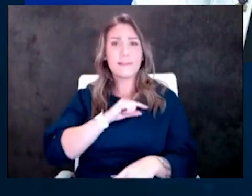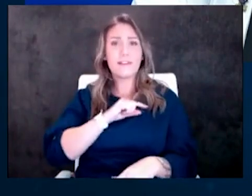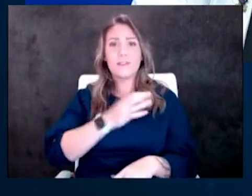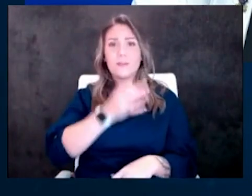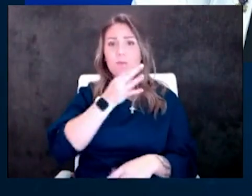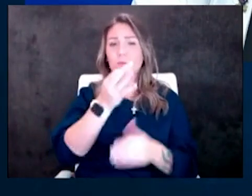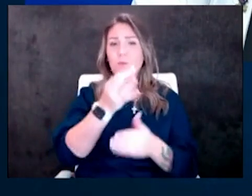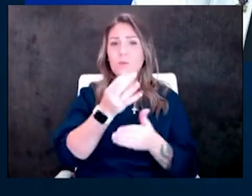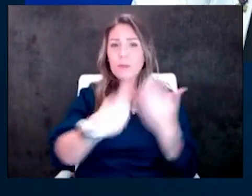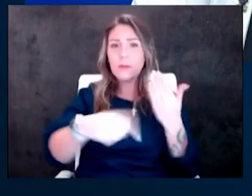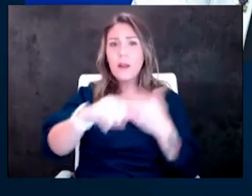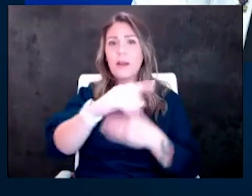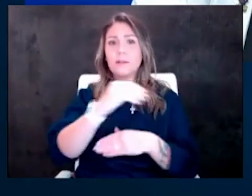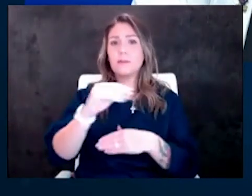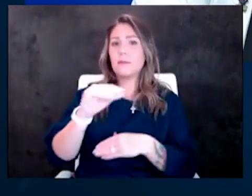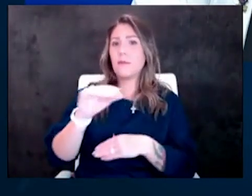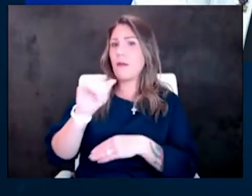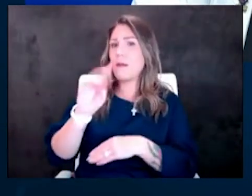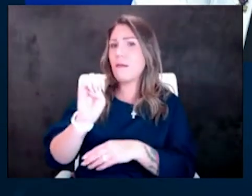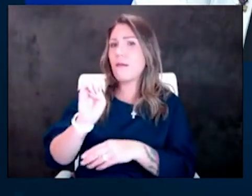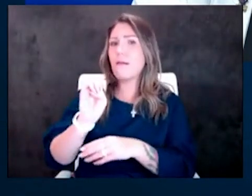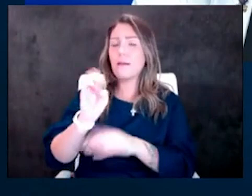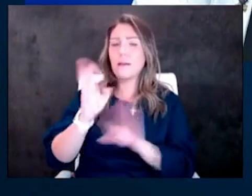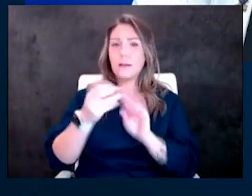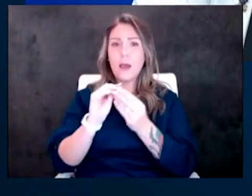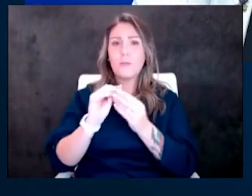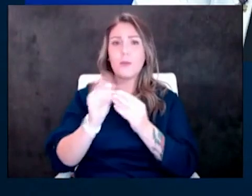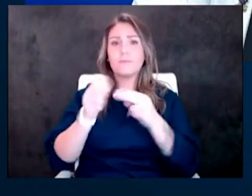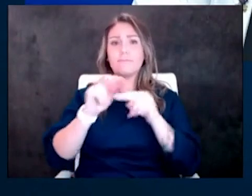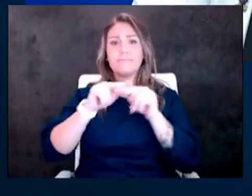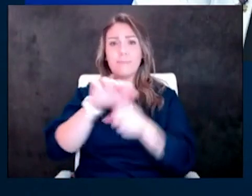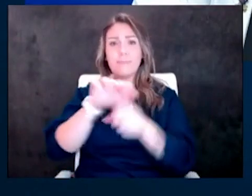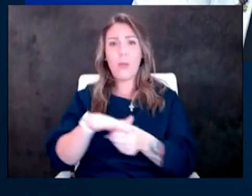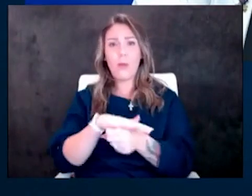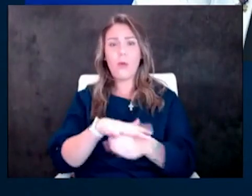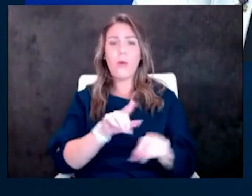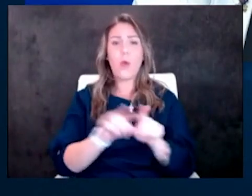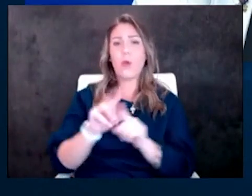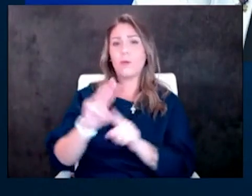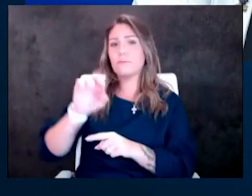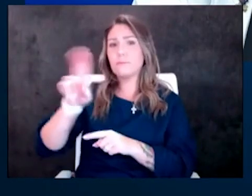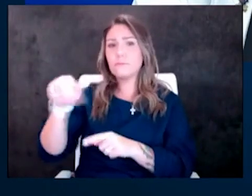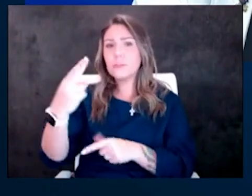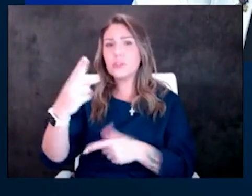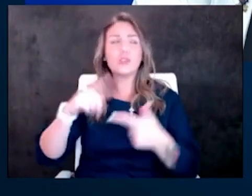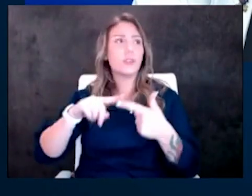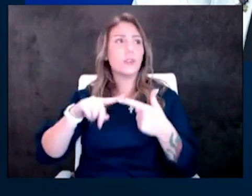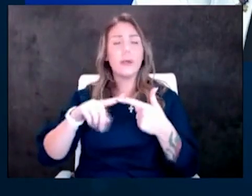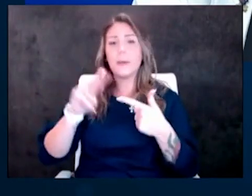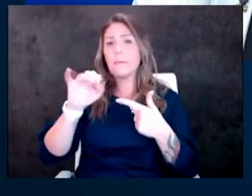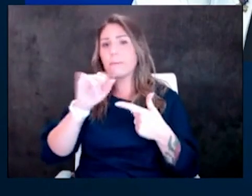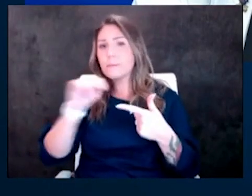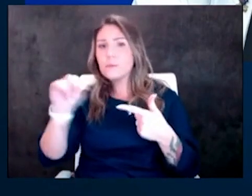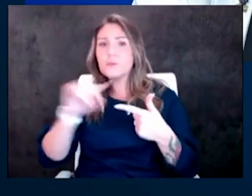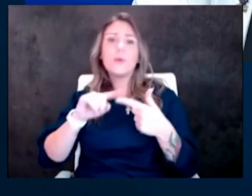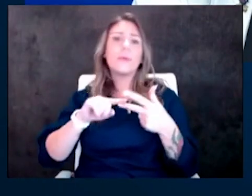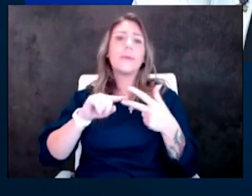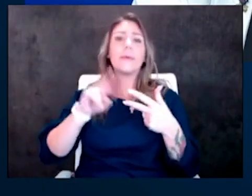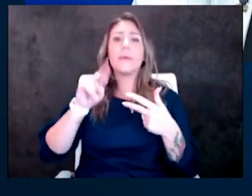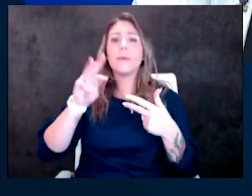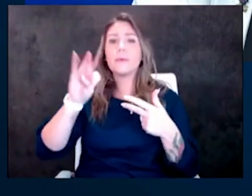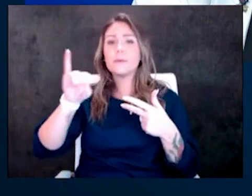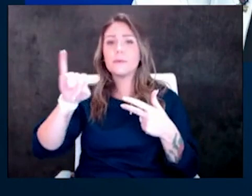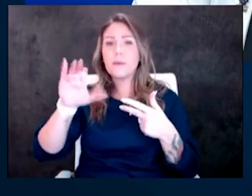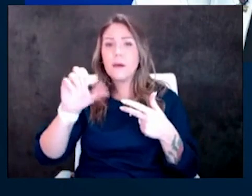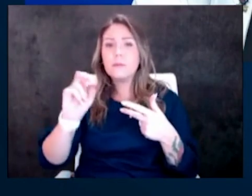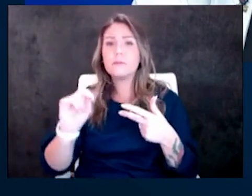week, and I know case numbers are ticking up, locally, but also in Michigan, Minnesota, Wisconsin. What's your concern there, and do you